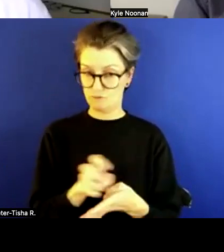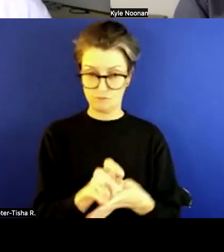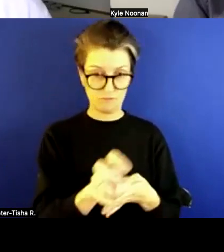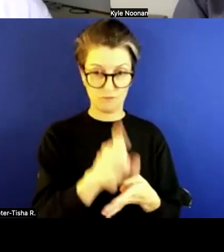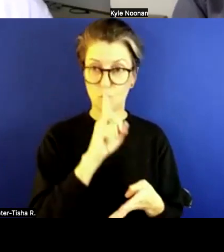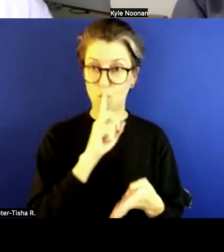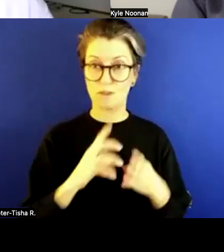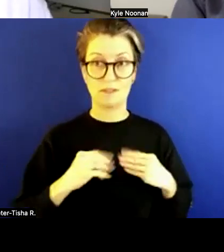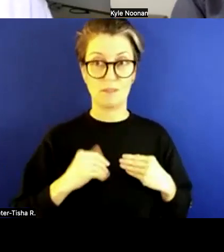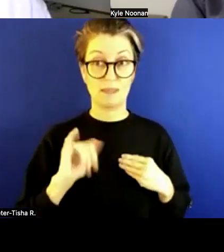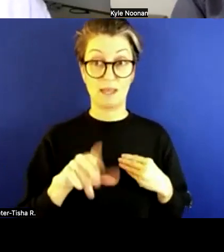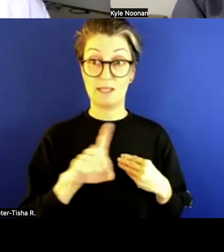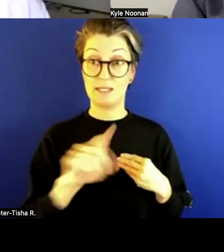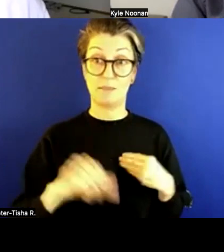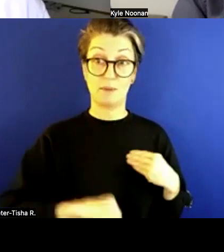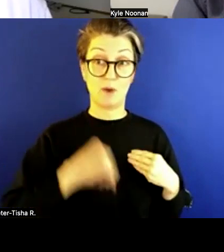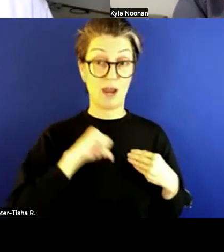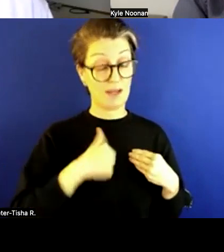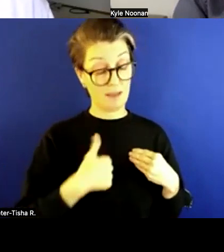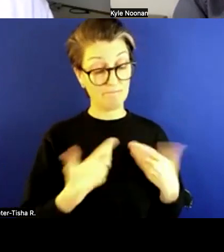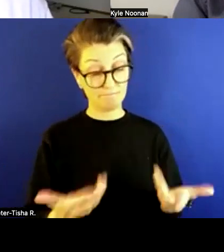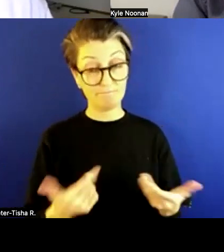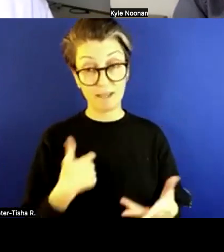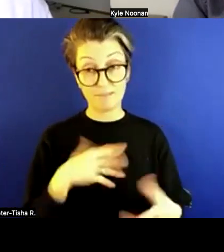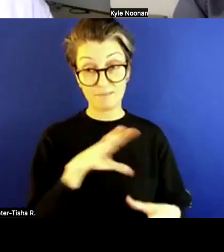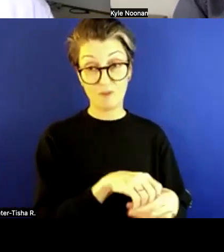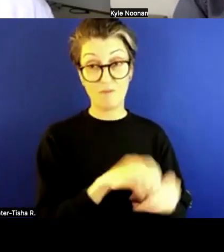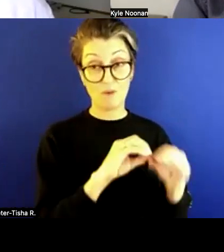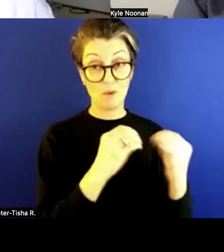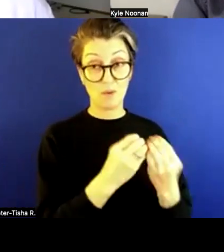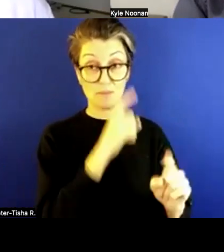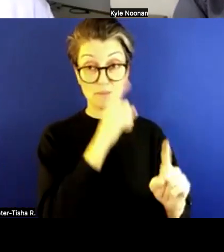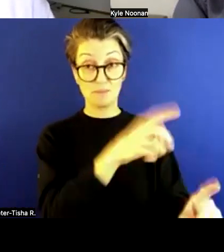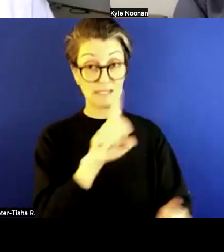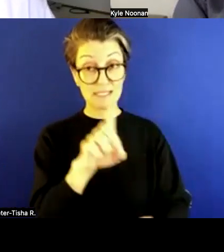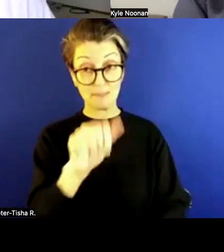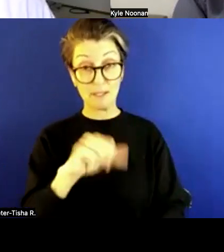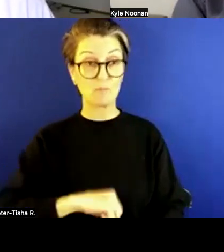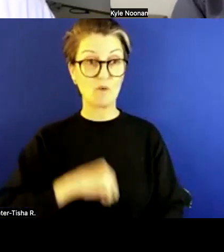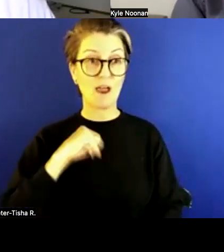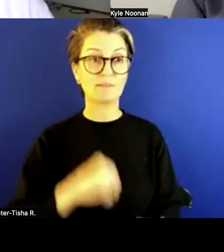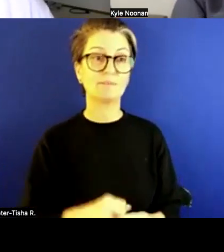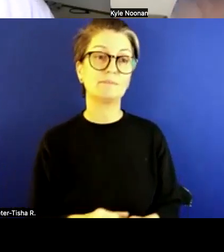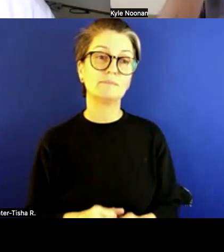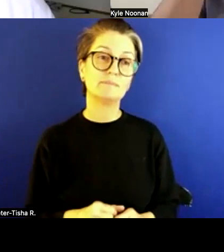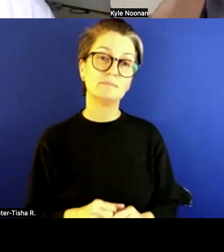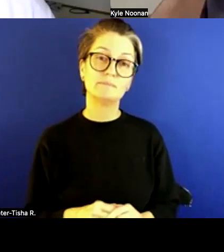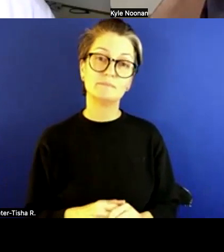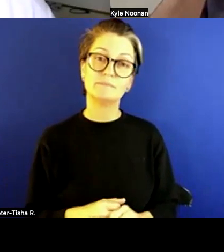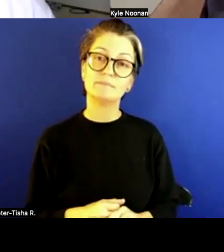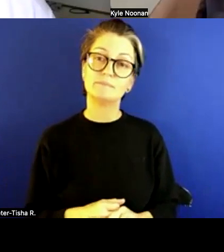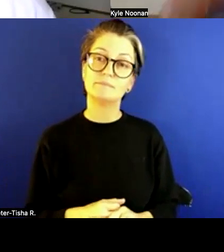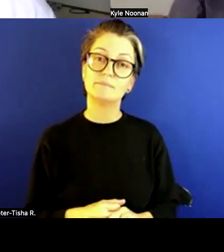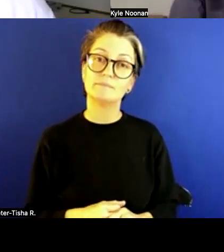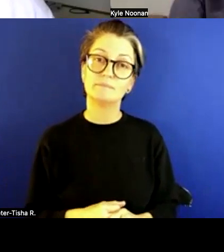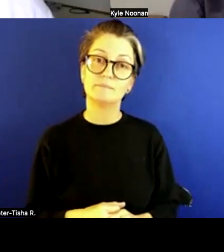that disability pride. Obviously, I'm part of an organization whose whole mission is disability pride, but that doesn't mean that